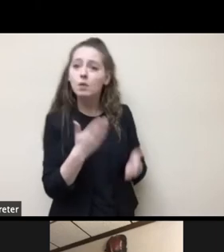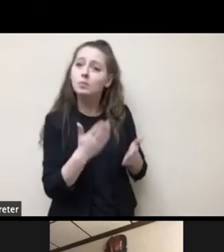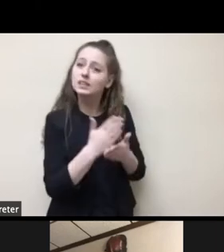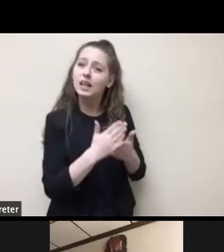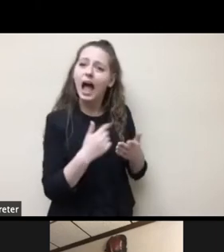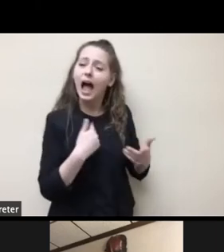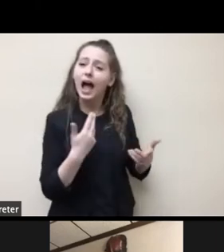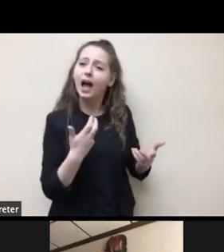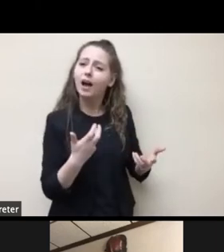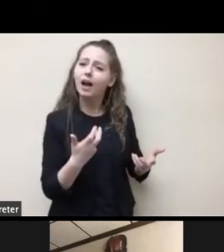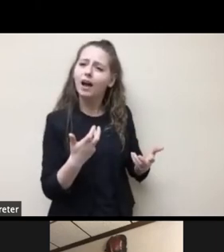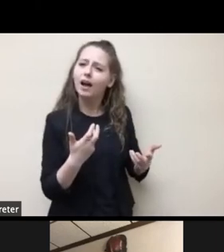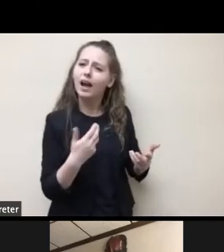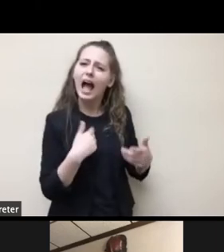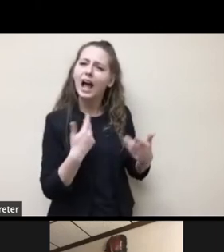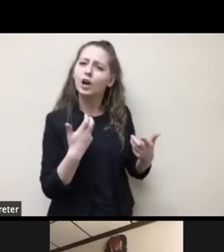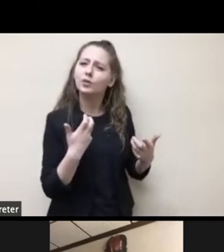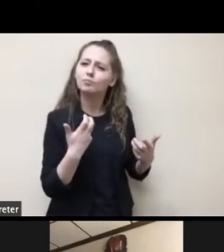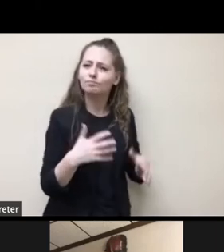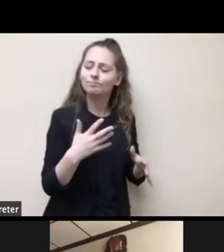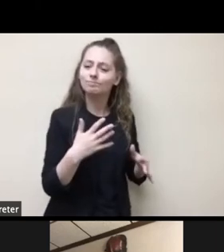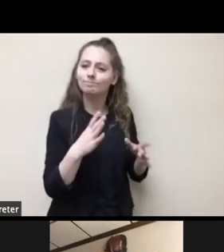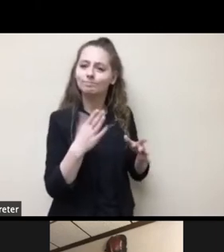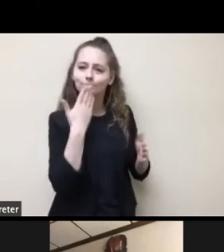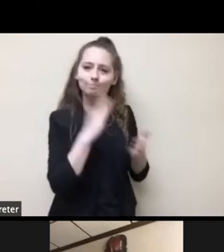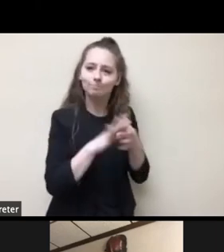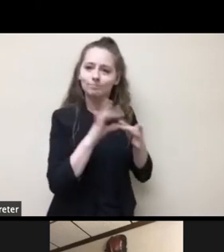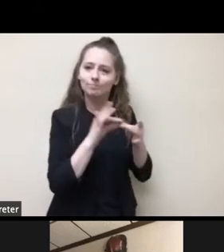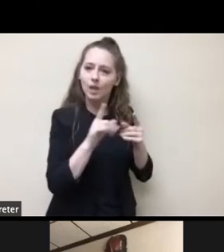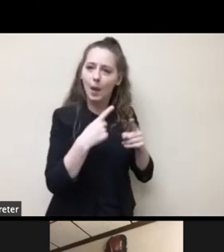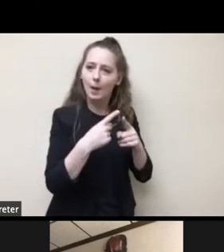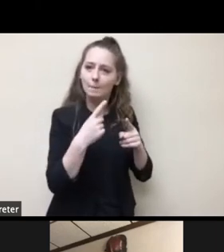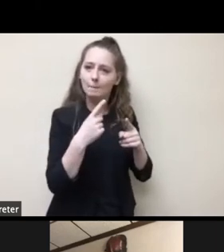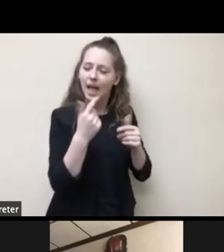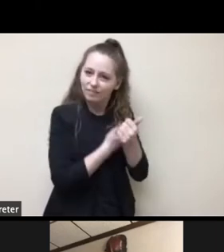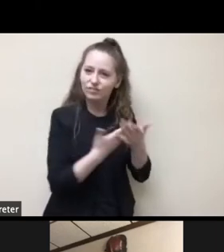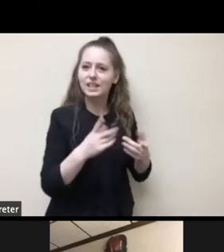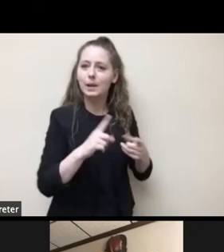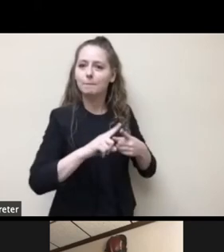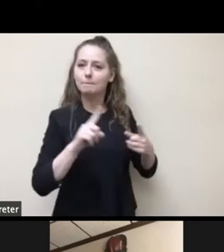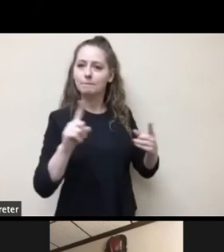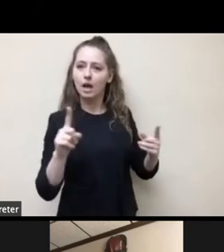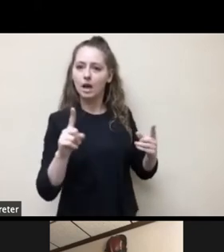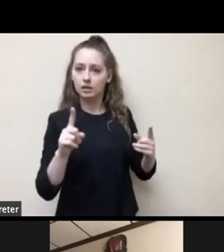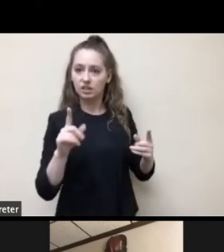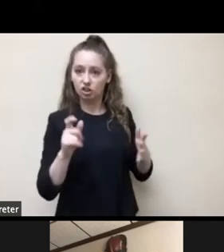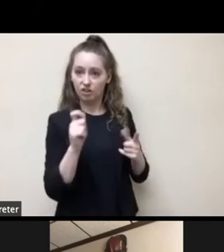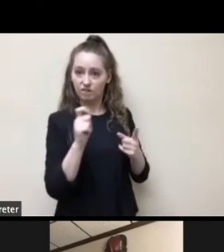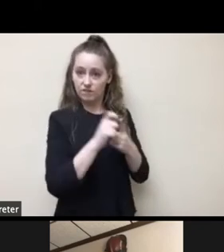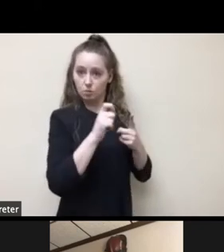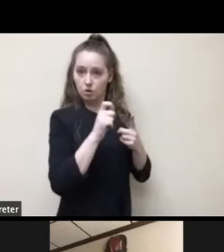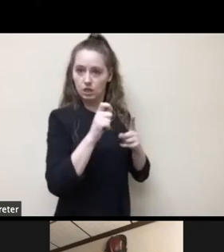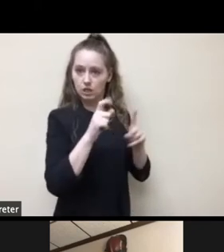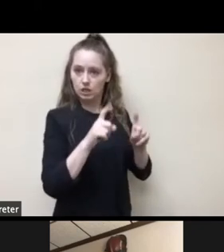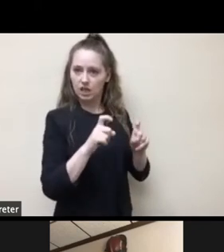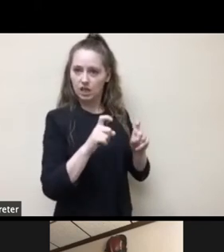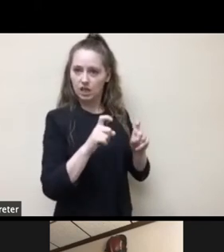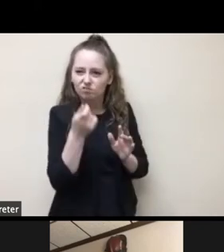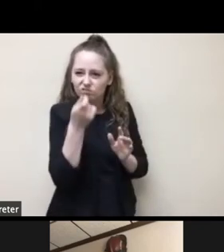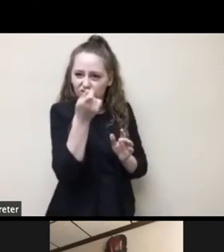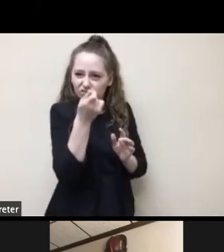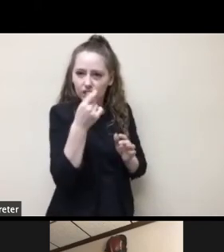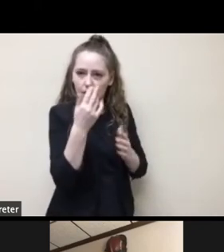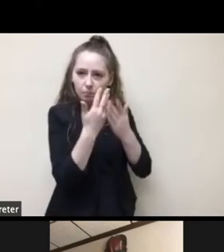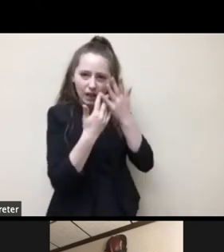know, badmouth everything. The finger prick test, you know, just a little drop of blood. There's been a